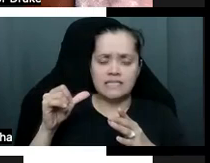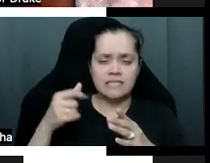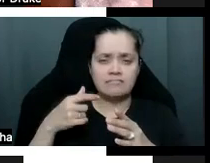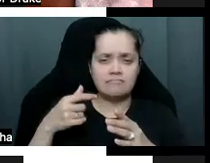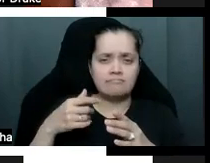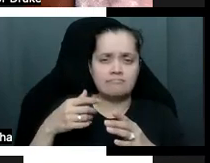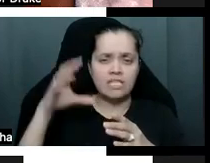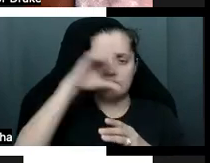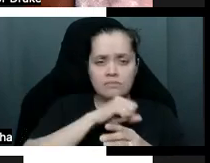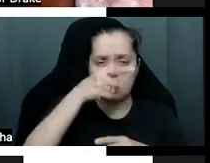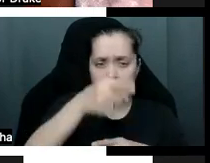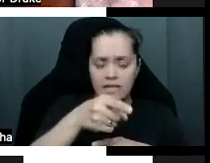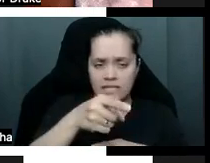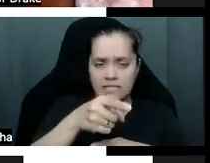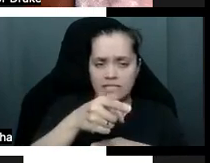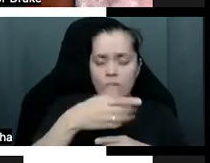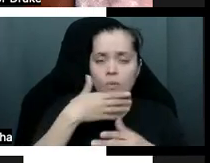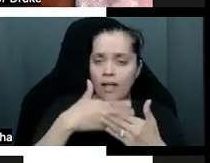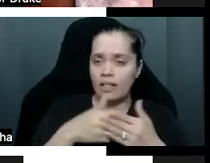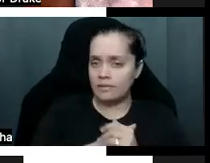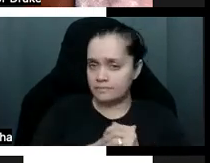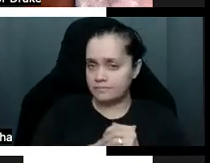anticipate this very well.